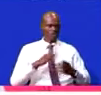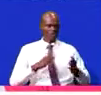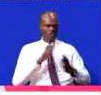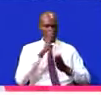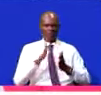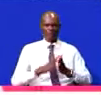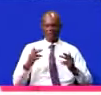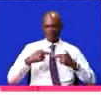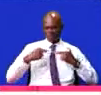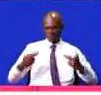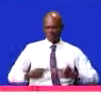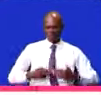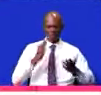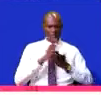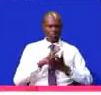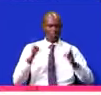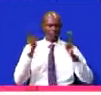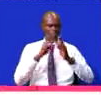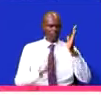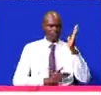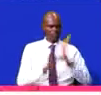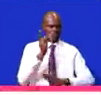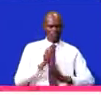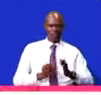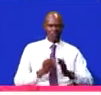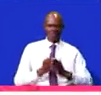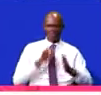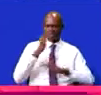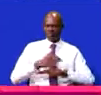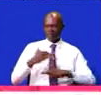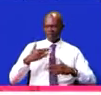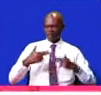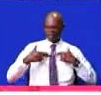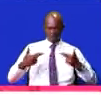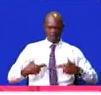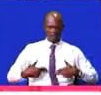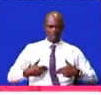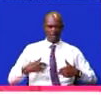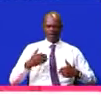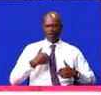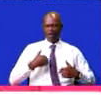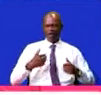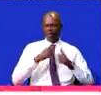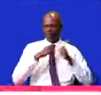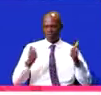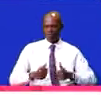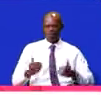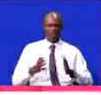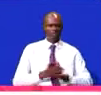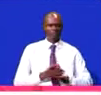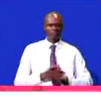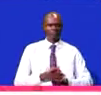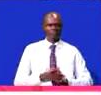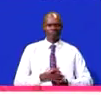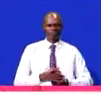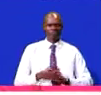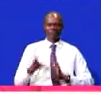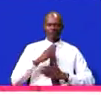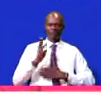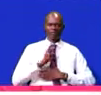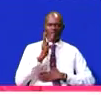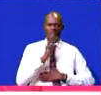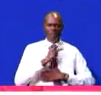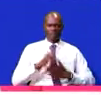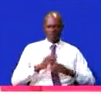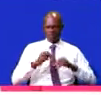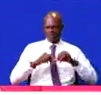when we are healthy, we are productive. We must ensure that we are staying in a safe and cleaner place. And we